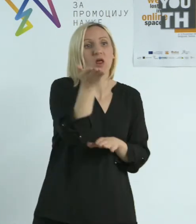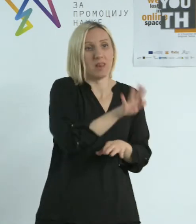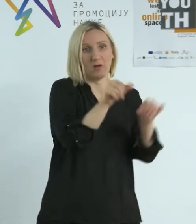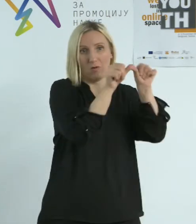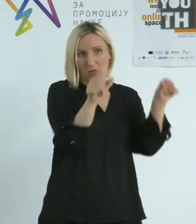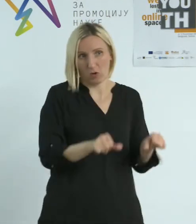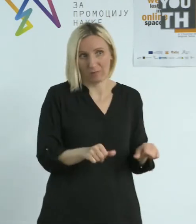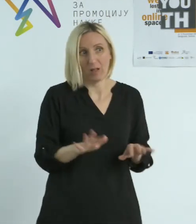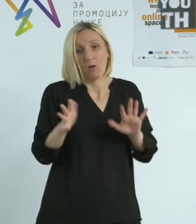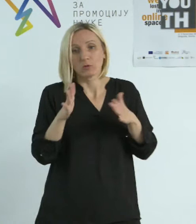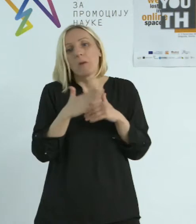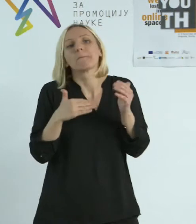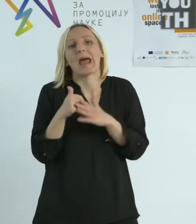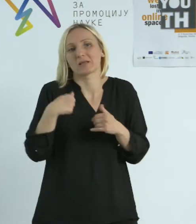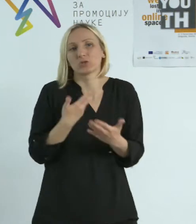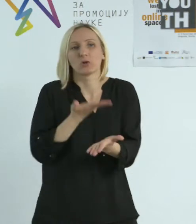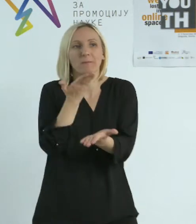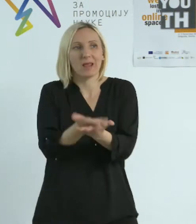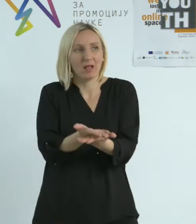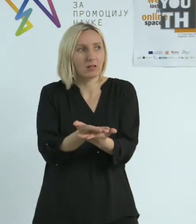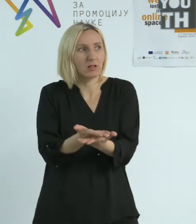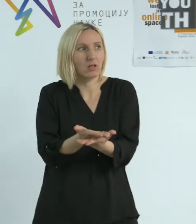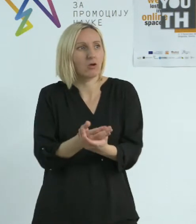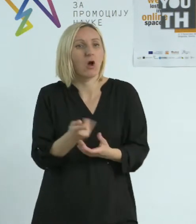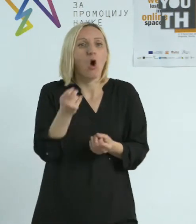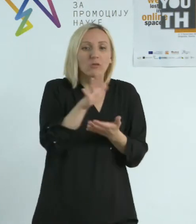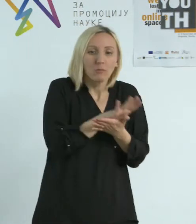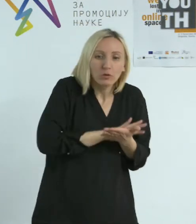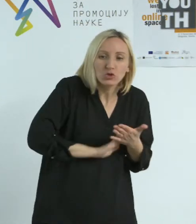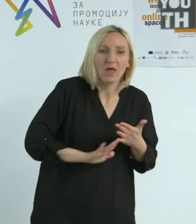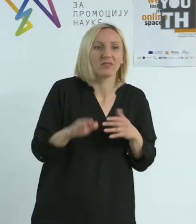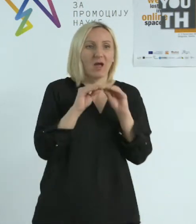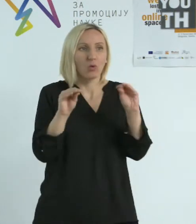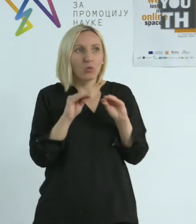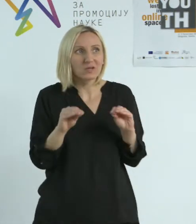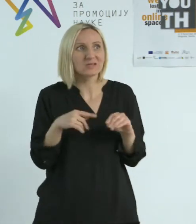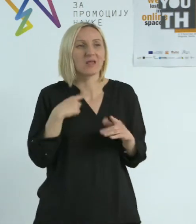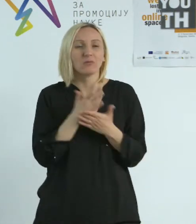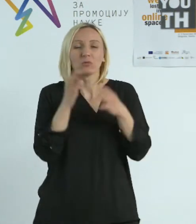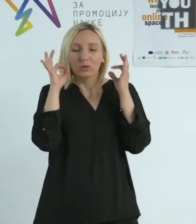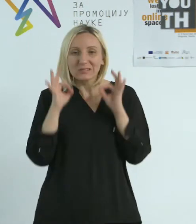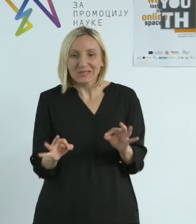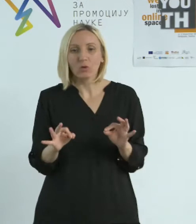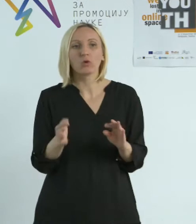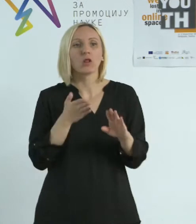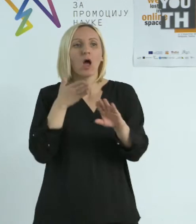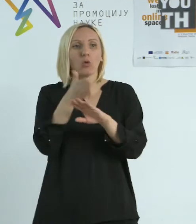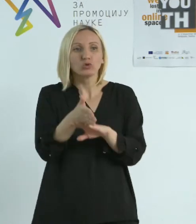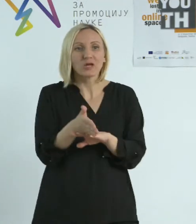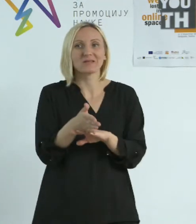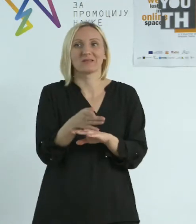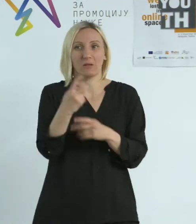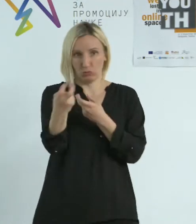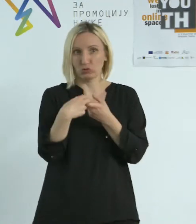as a practical suggestion, something that can be done from the very beginning of the course is making sure that the participants in your